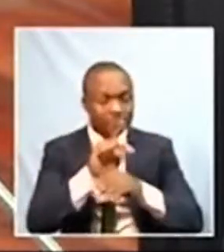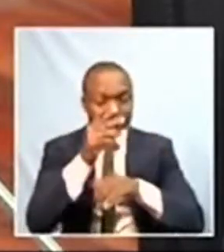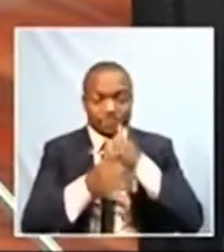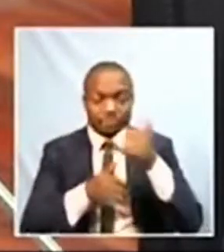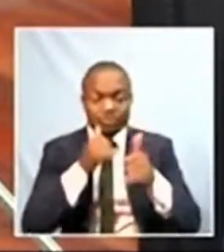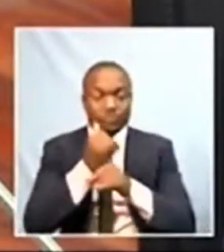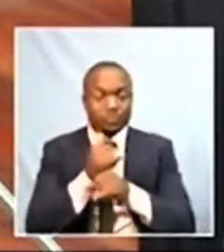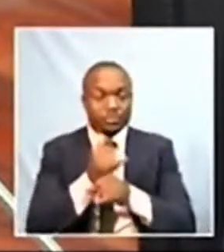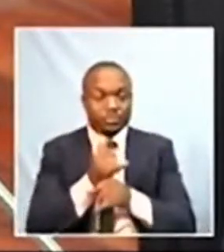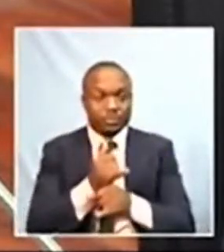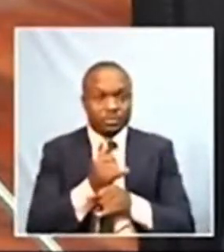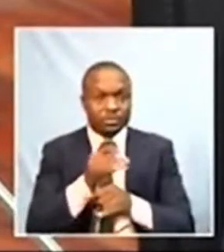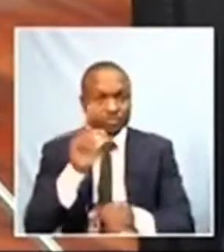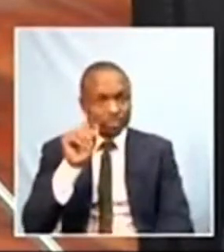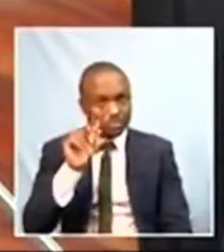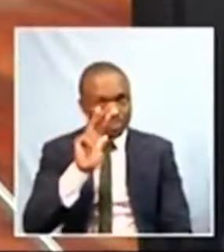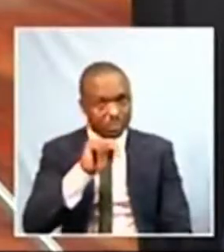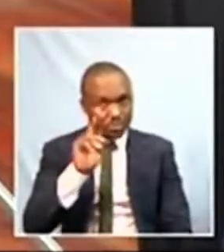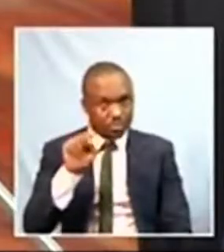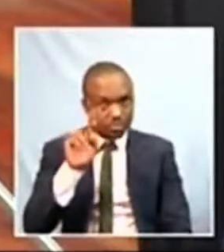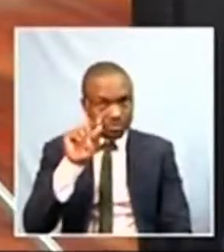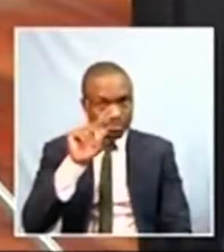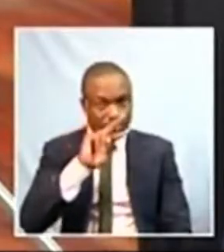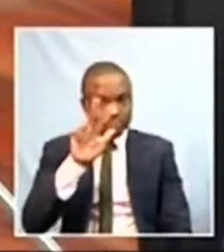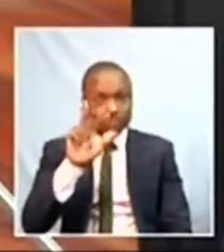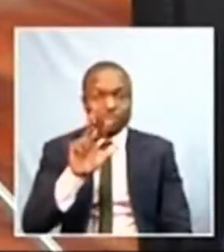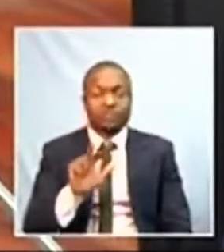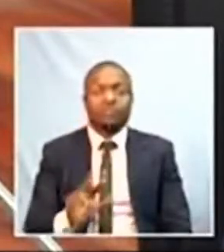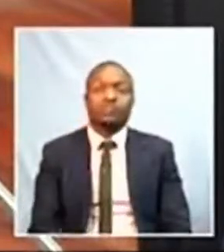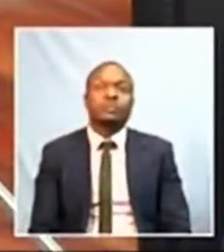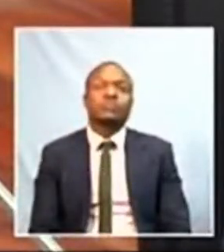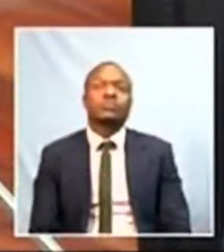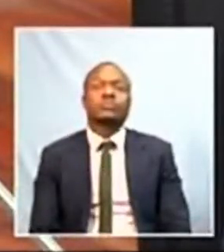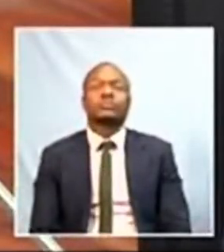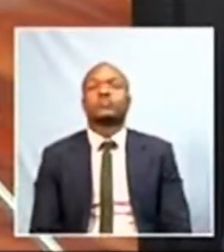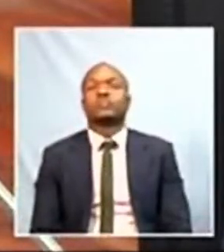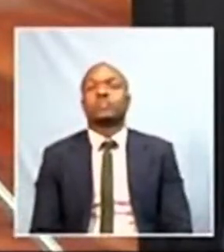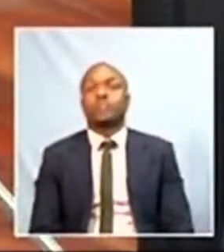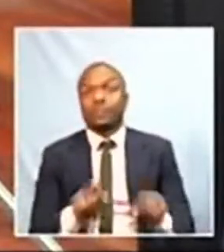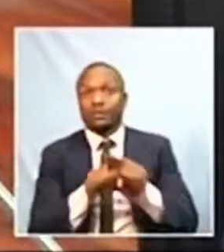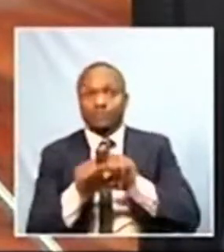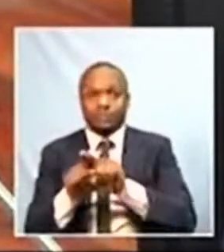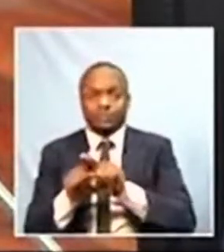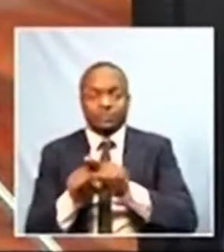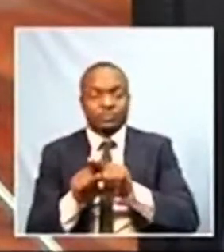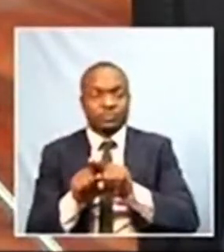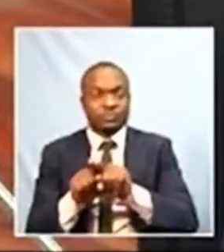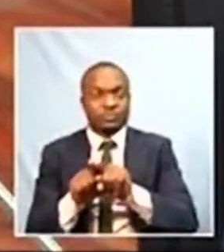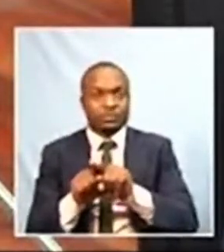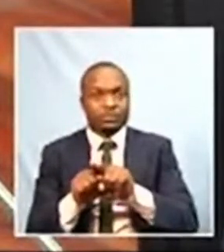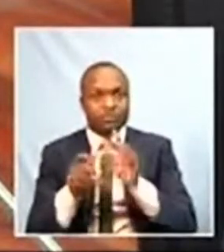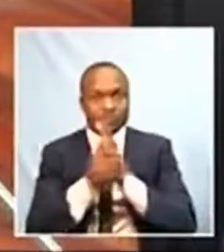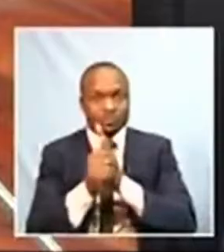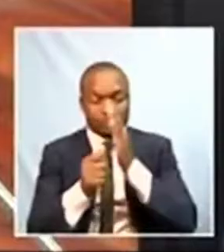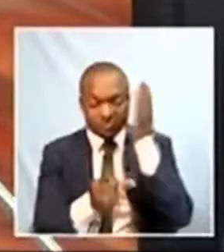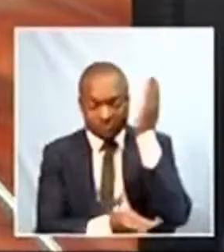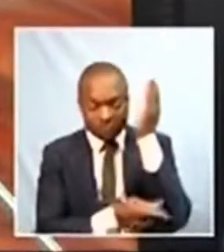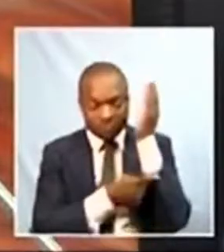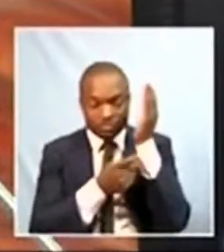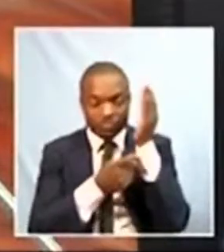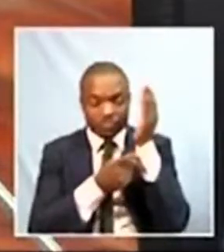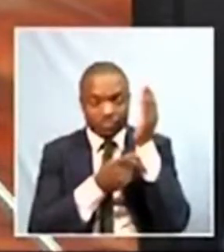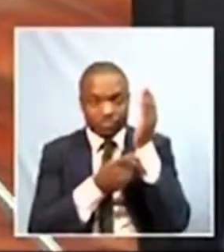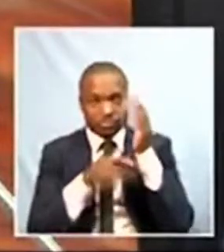years 2022 and 2023, as well as skills development and secondary